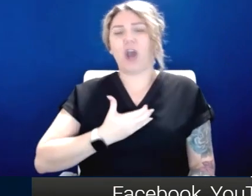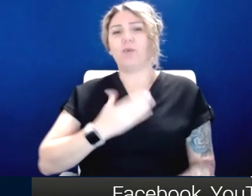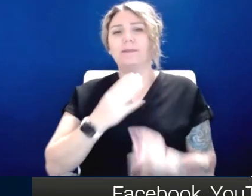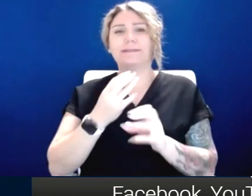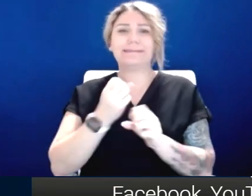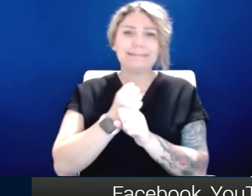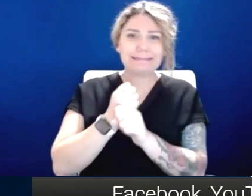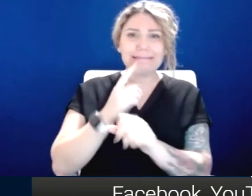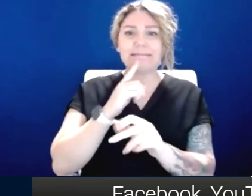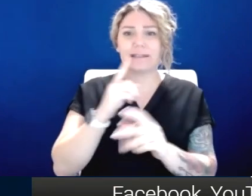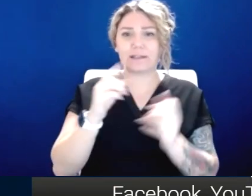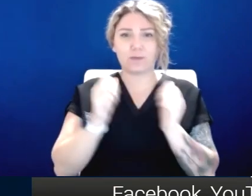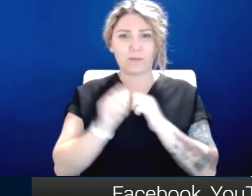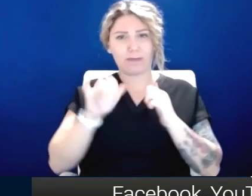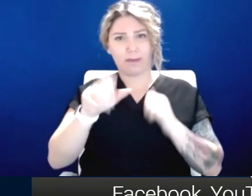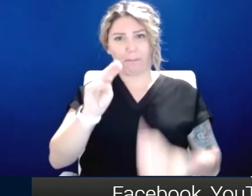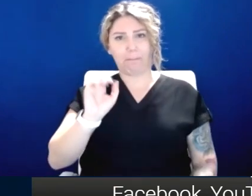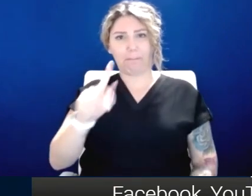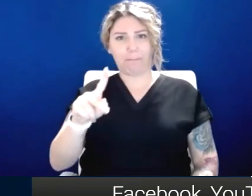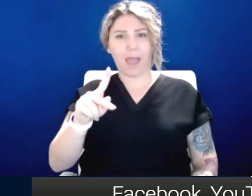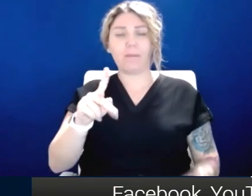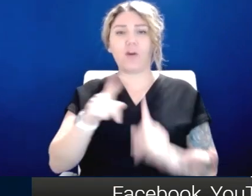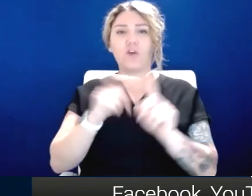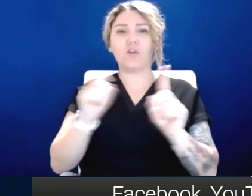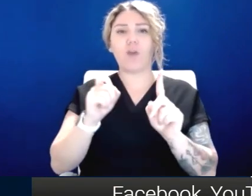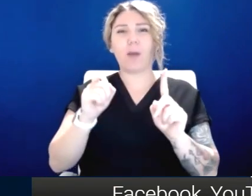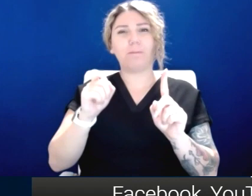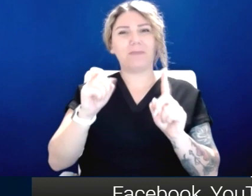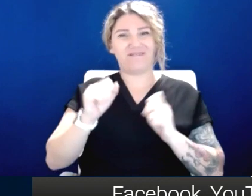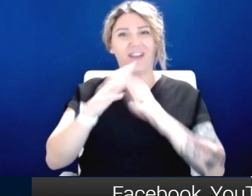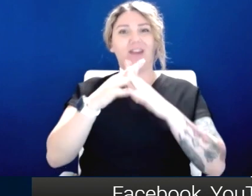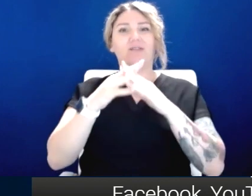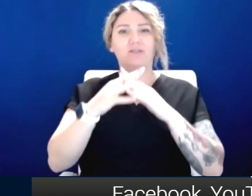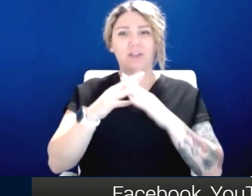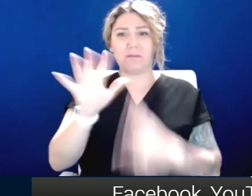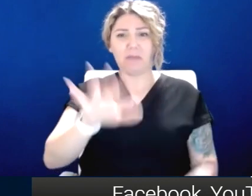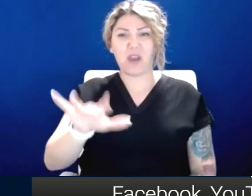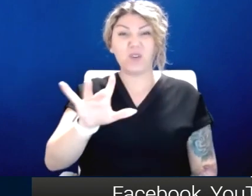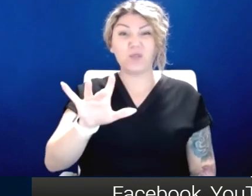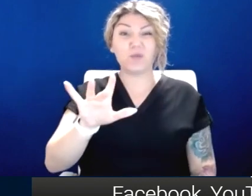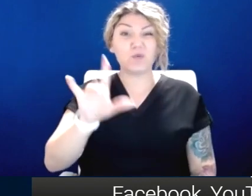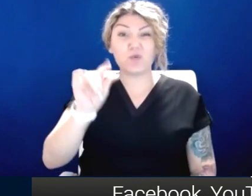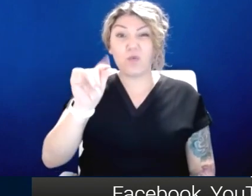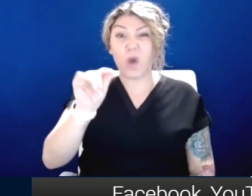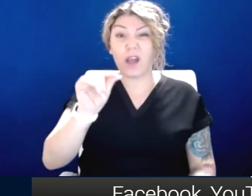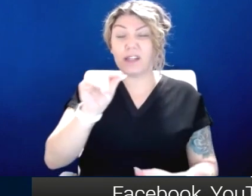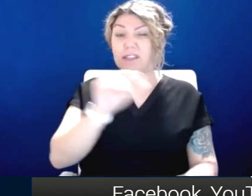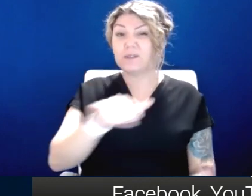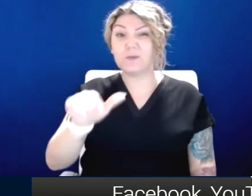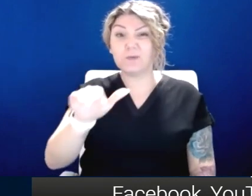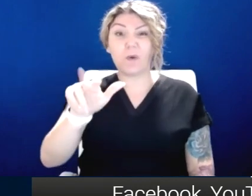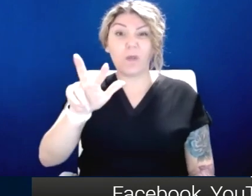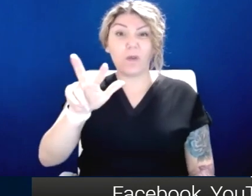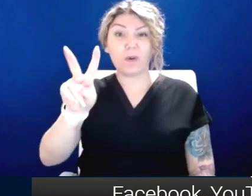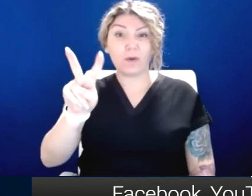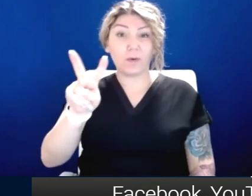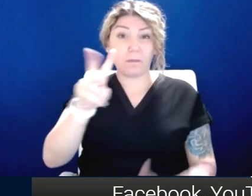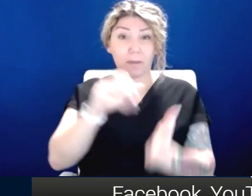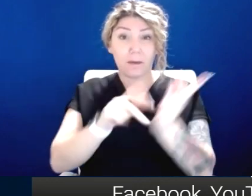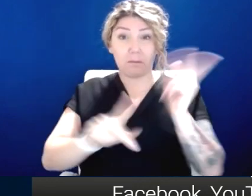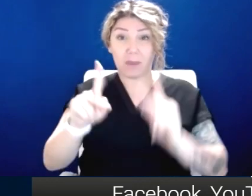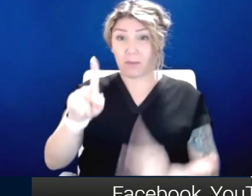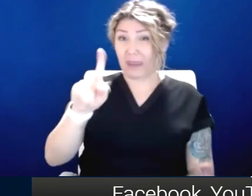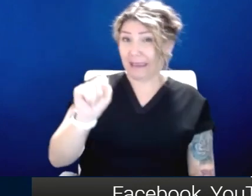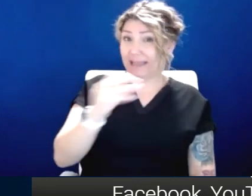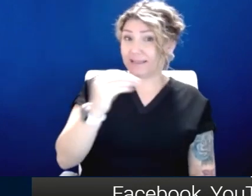map. This was provided by the Parkinson's Foundation. You can see as many as 20,000 to 32,000 people in Kansas and Missouri